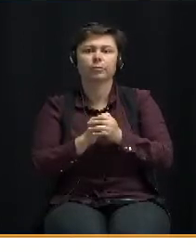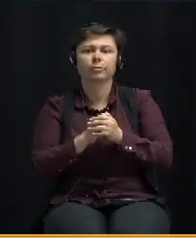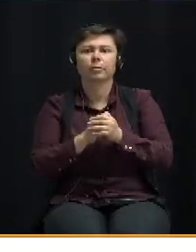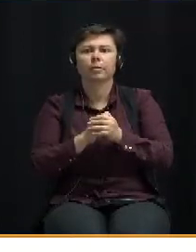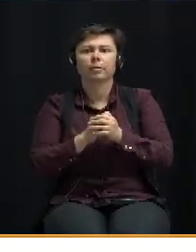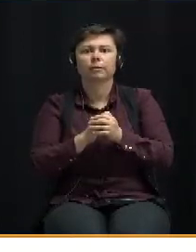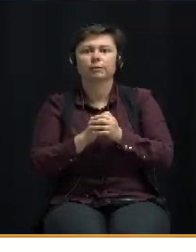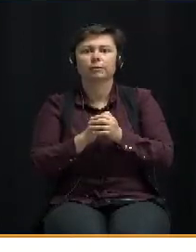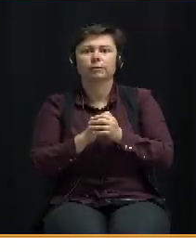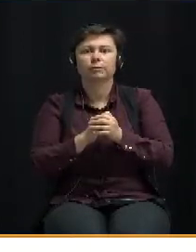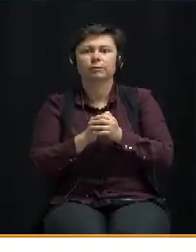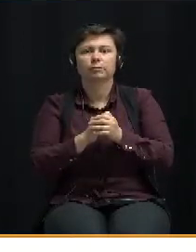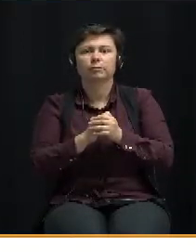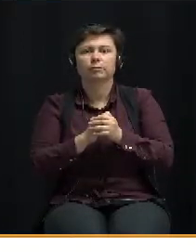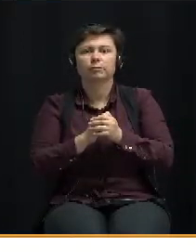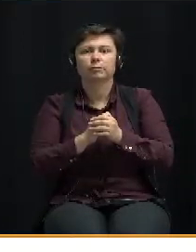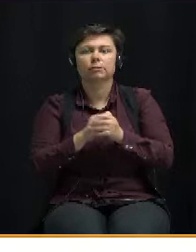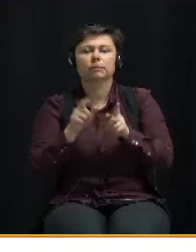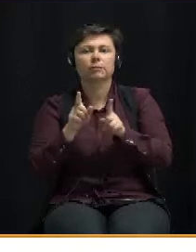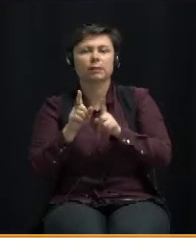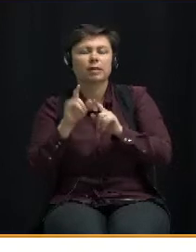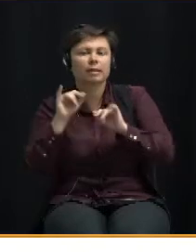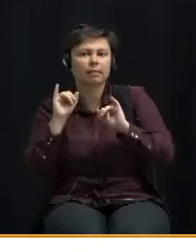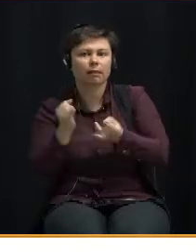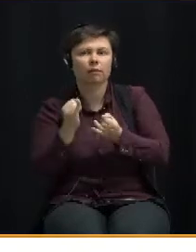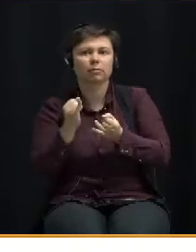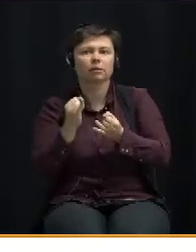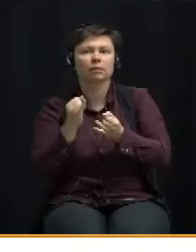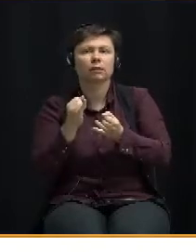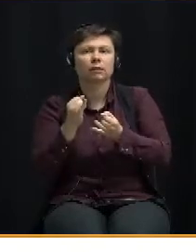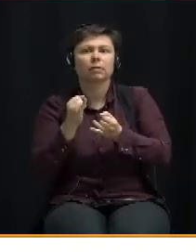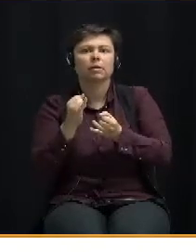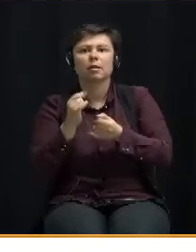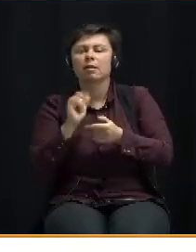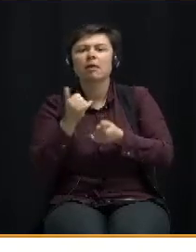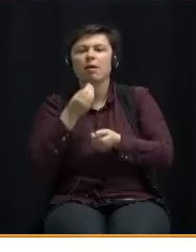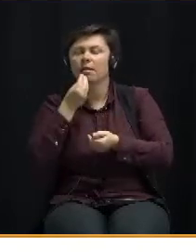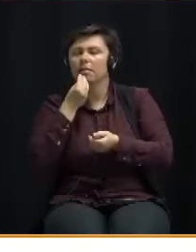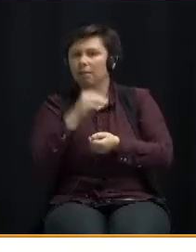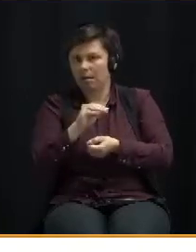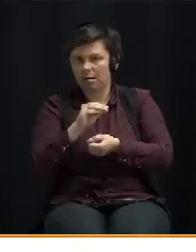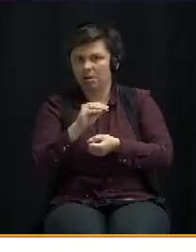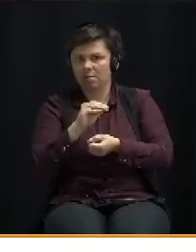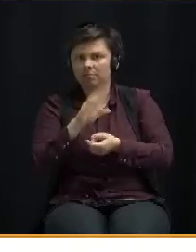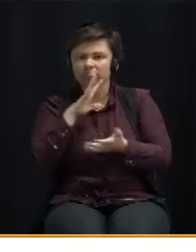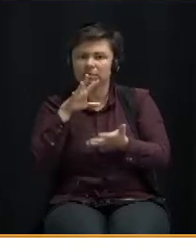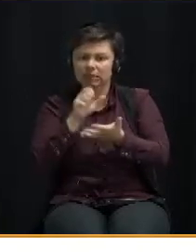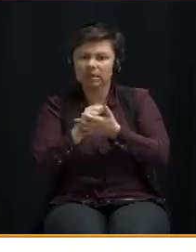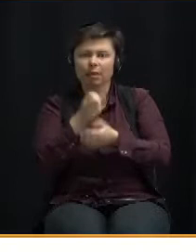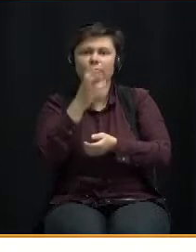urban renewal and improvement of the urban environment. Let me just remind you